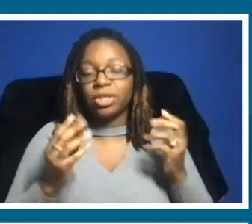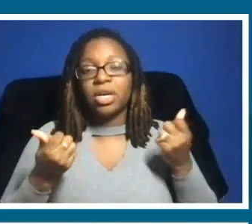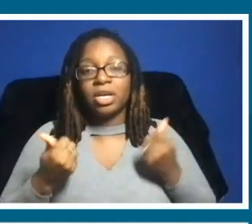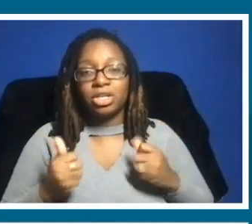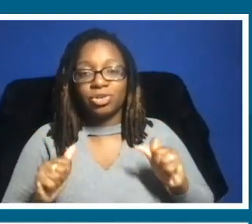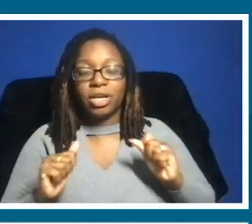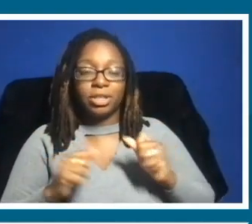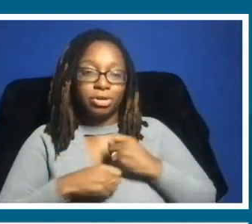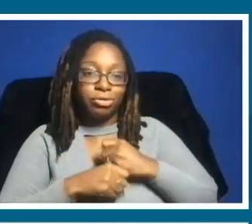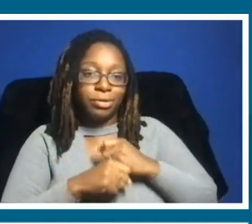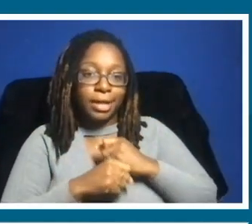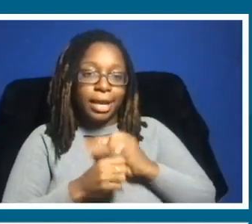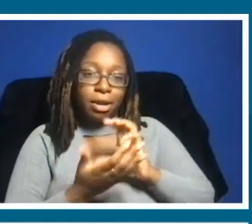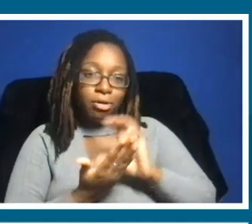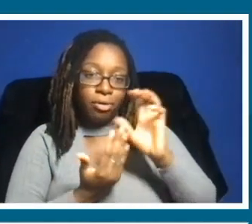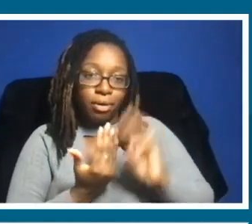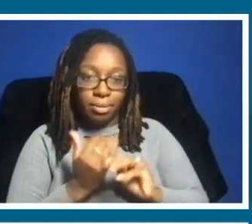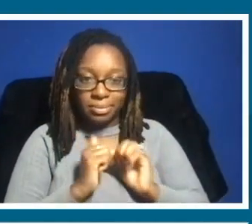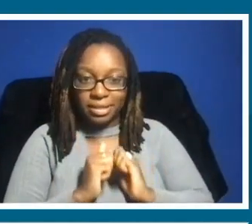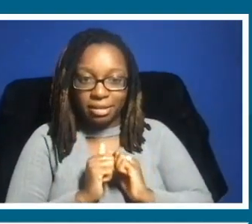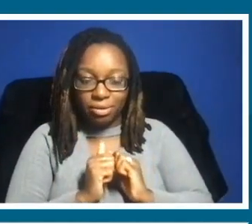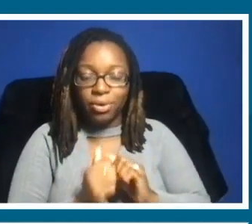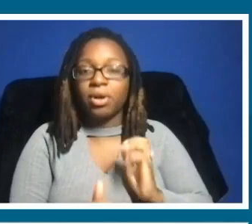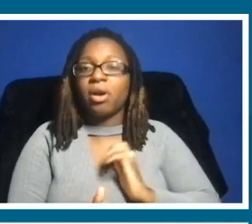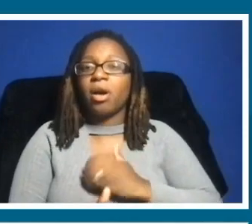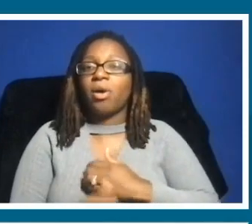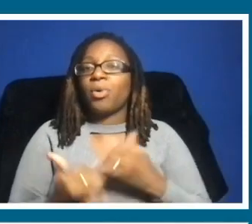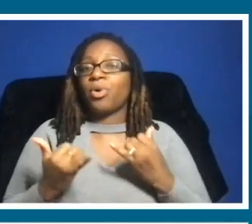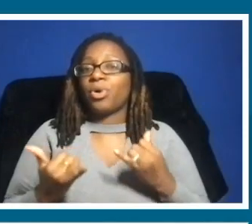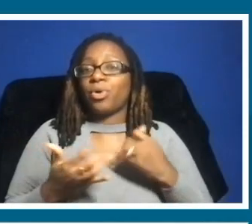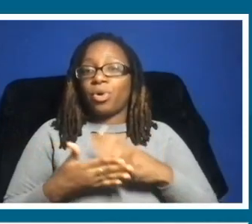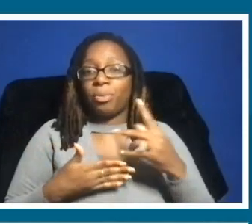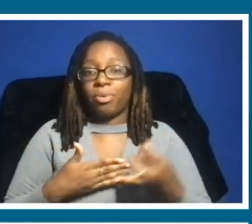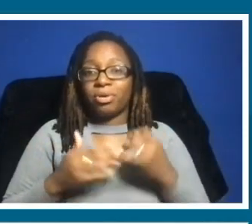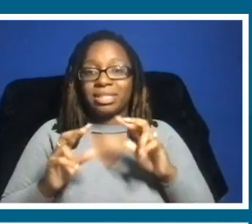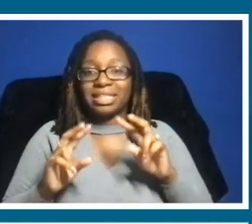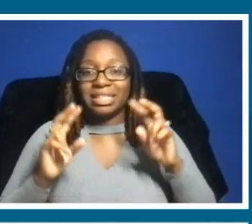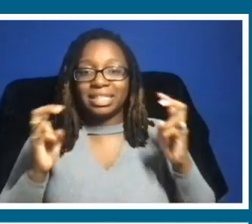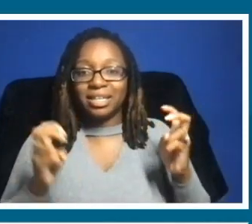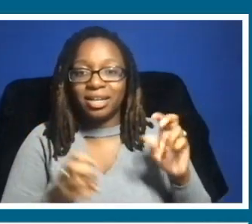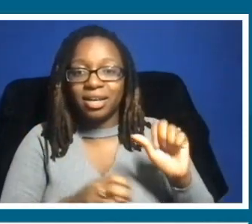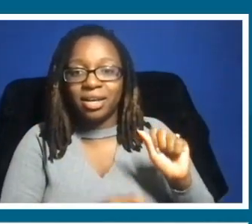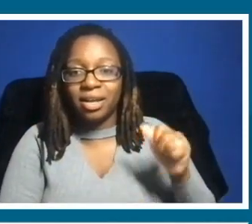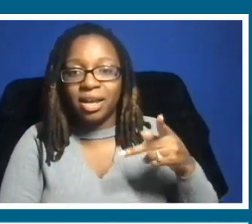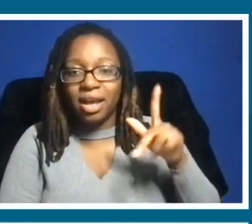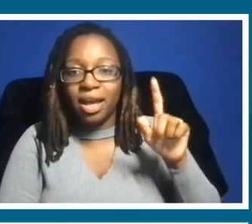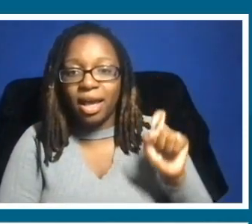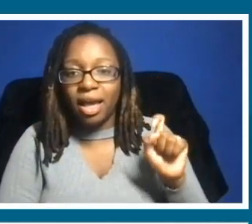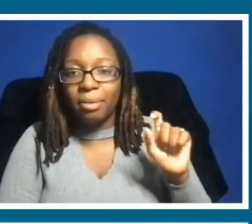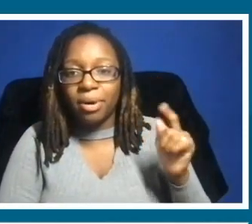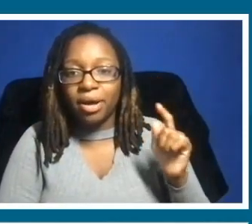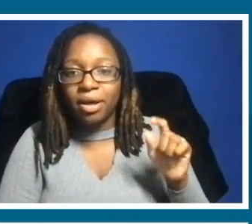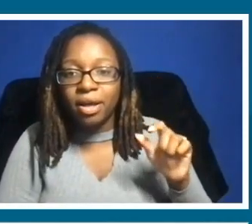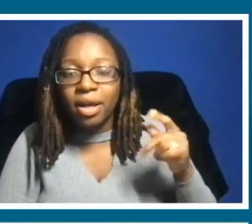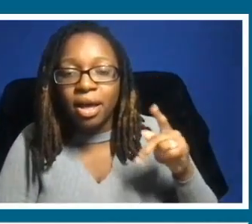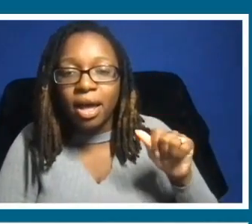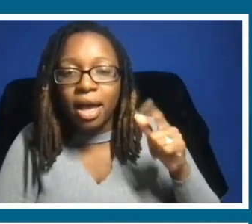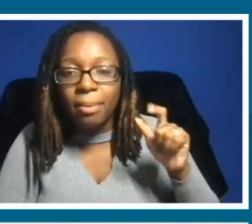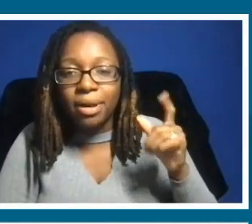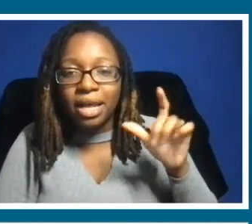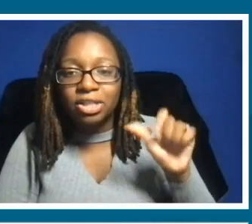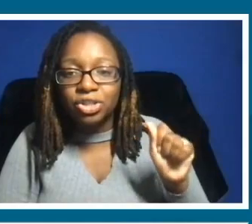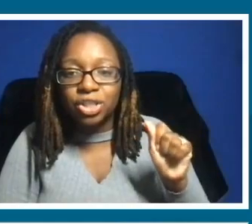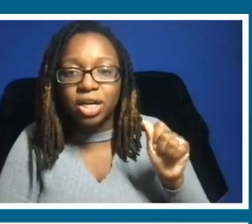curricula together. And so our current project is titled Appalachia as a Macrocosm of the American